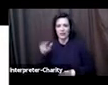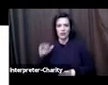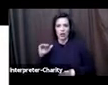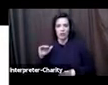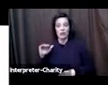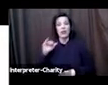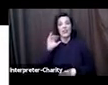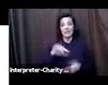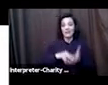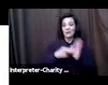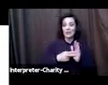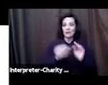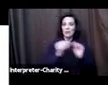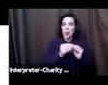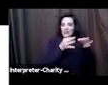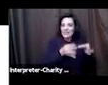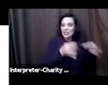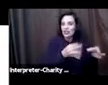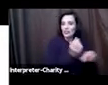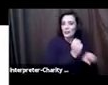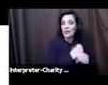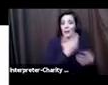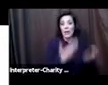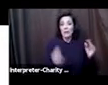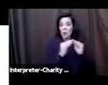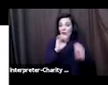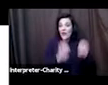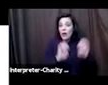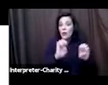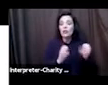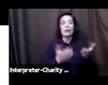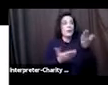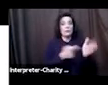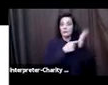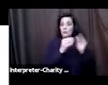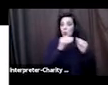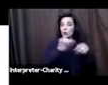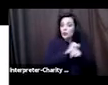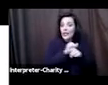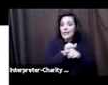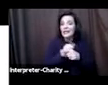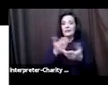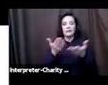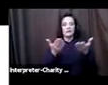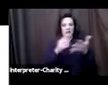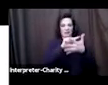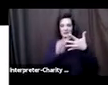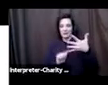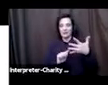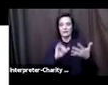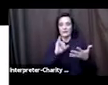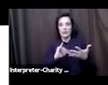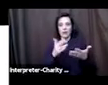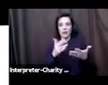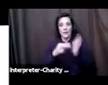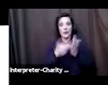further decision-making. It might require further evaluation or training. And so that is a good time to get our team